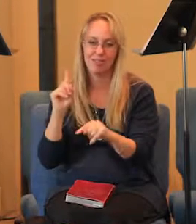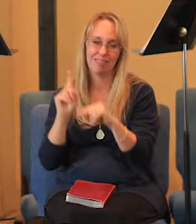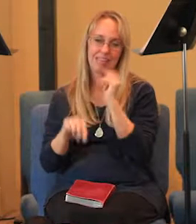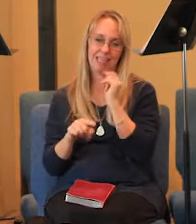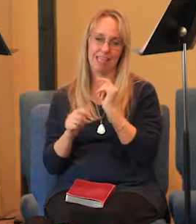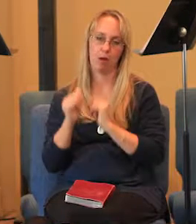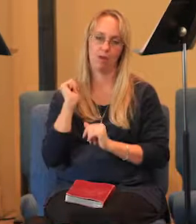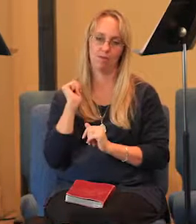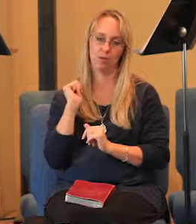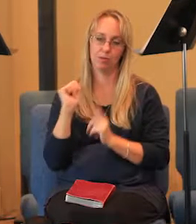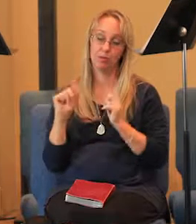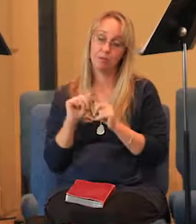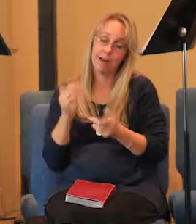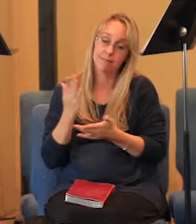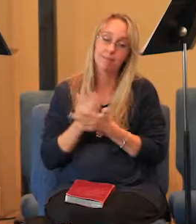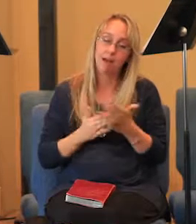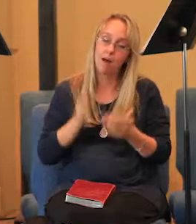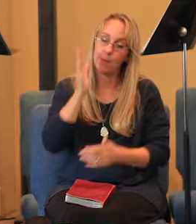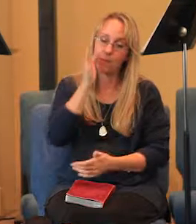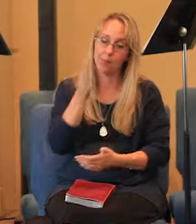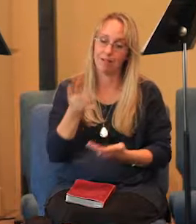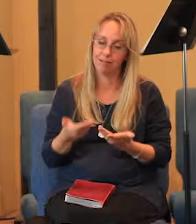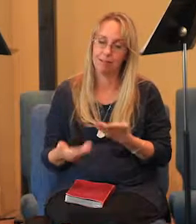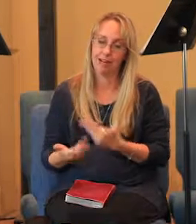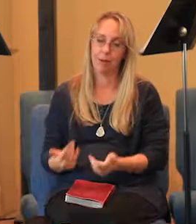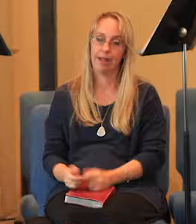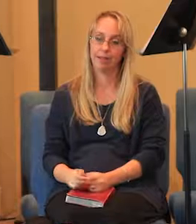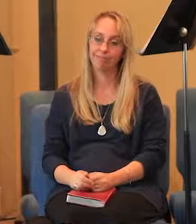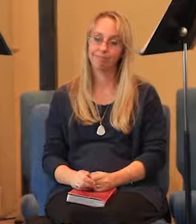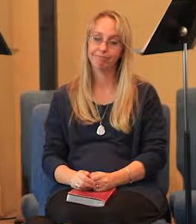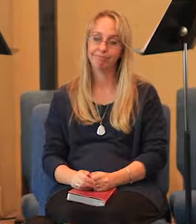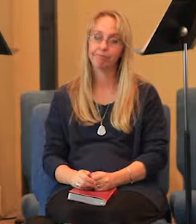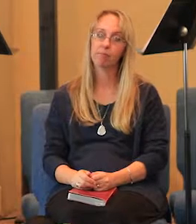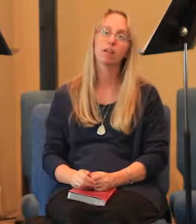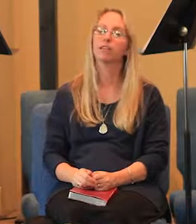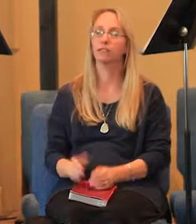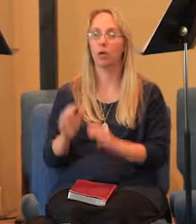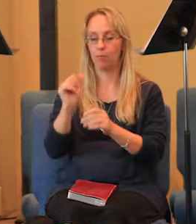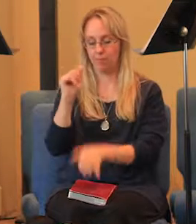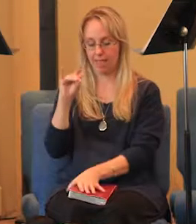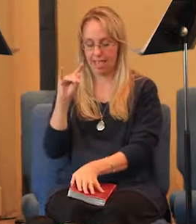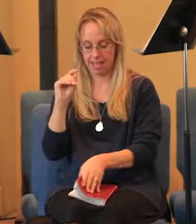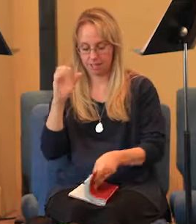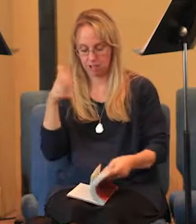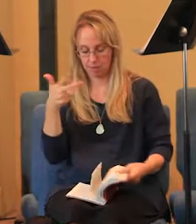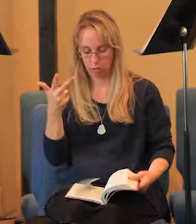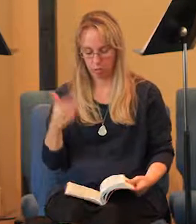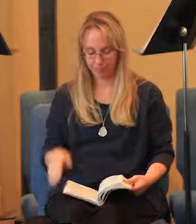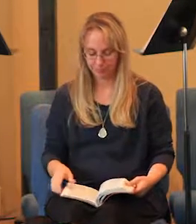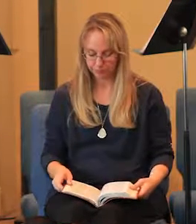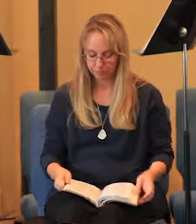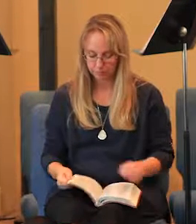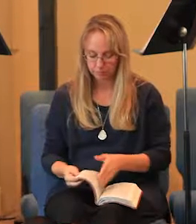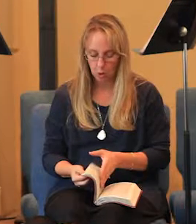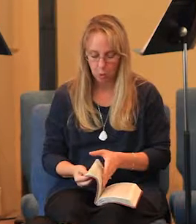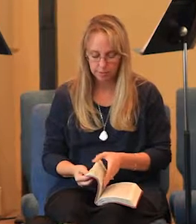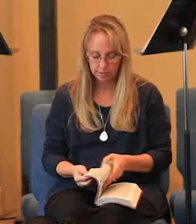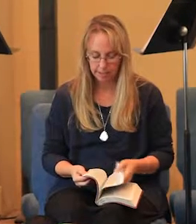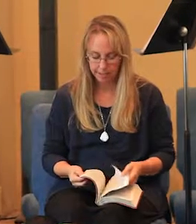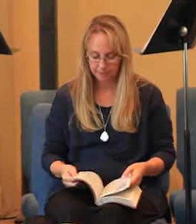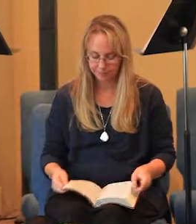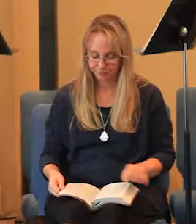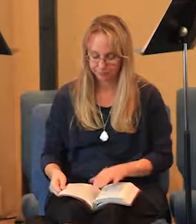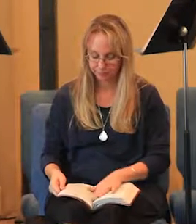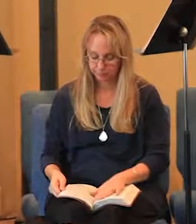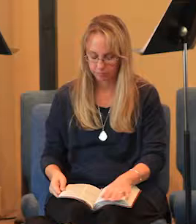can't refuse, but some will anyway. So we're in Acts chapter 3, and we're going to begin in verse